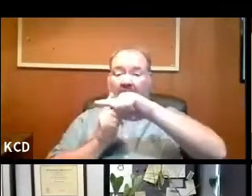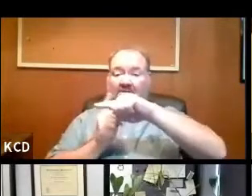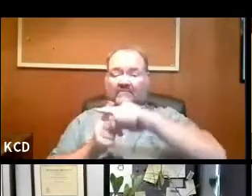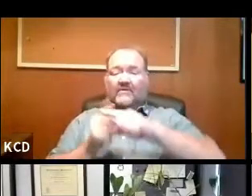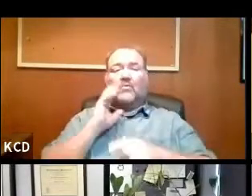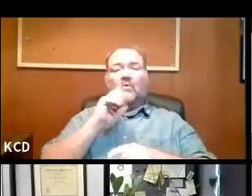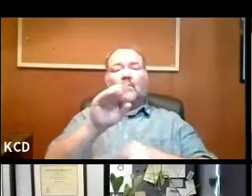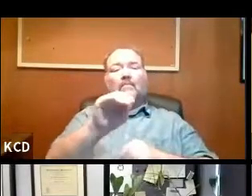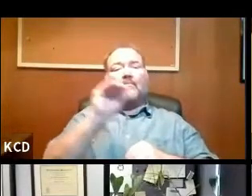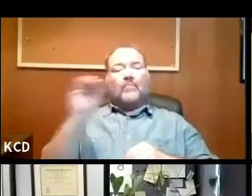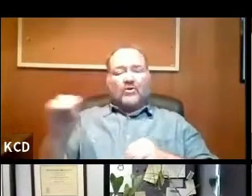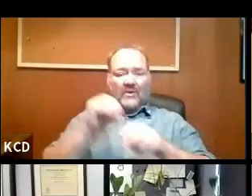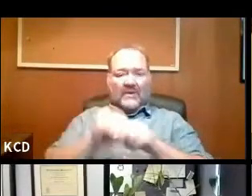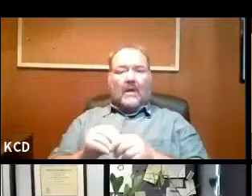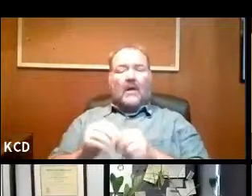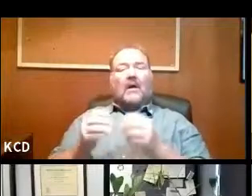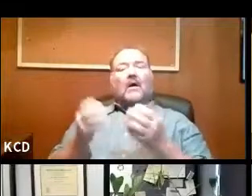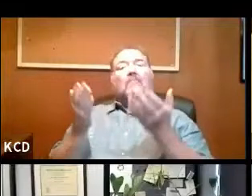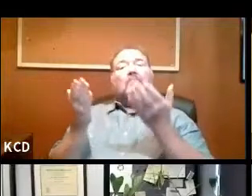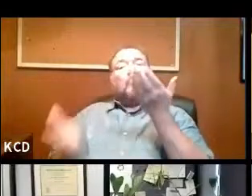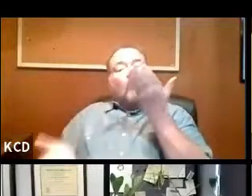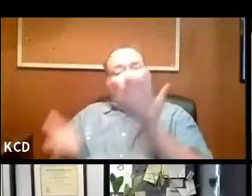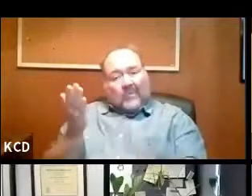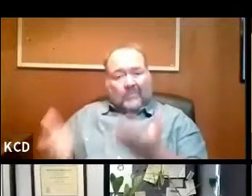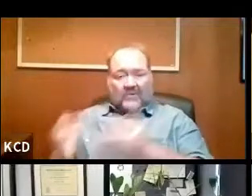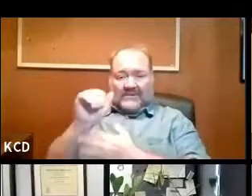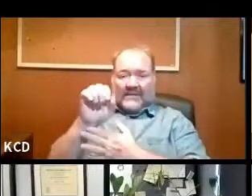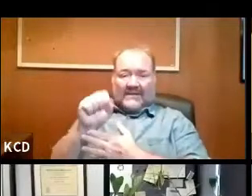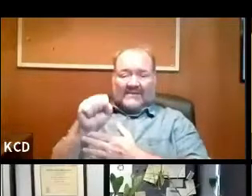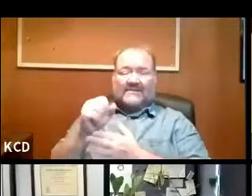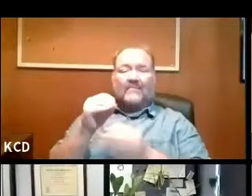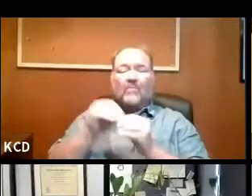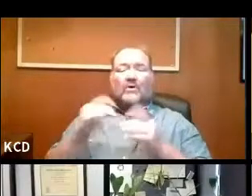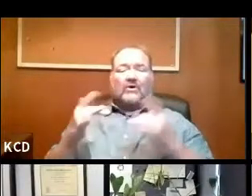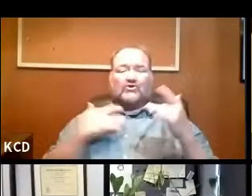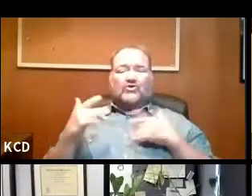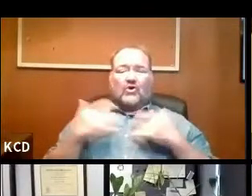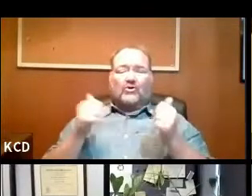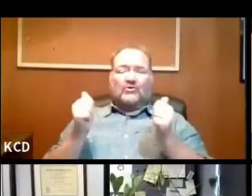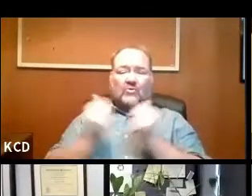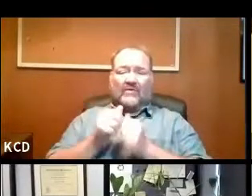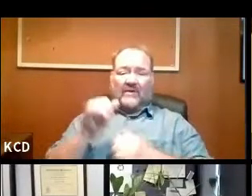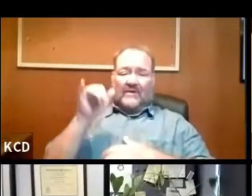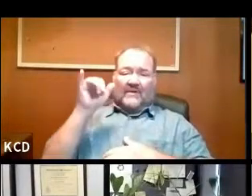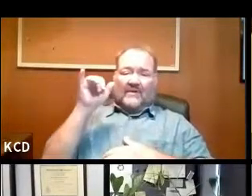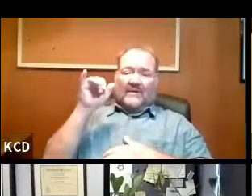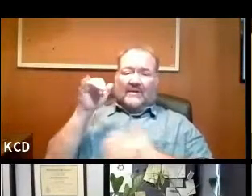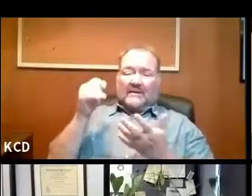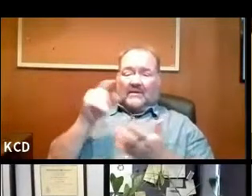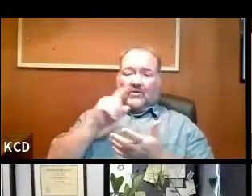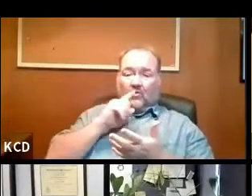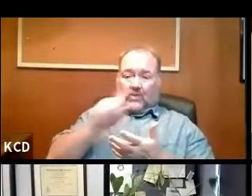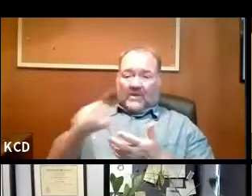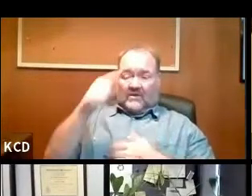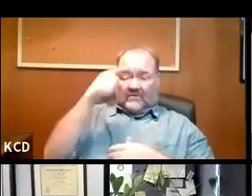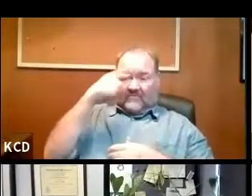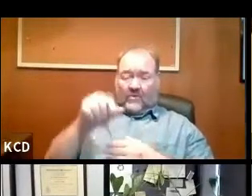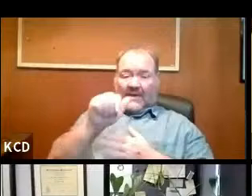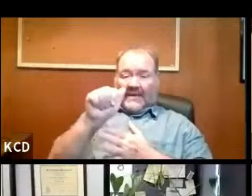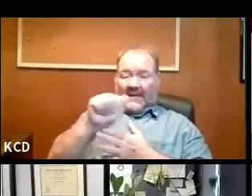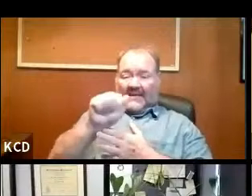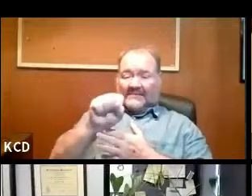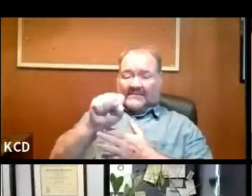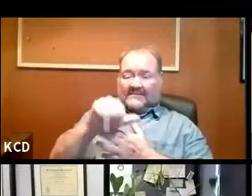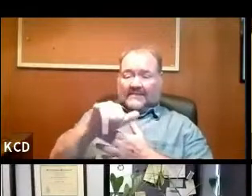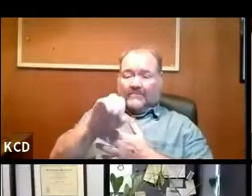case. There are some more concerns there with whether the accuracy, especially if it's for an asymptomatic person